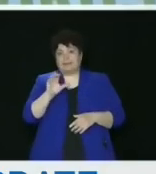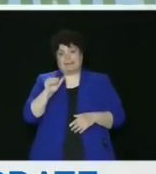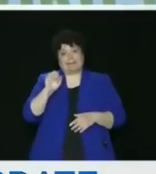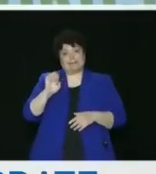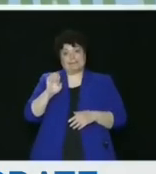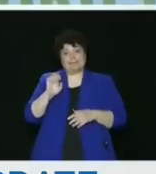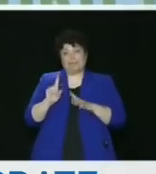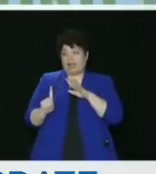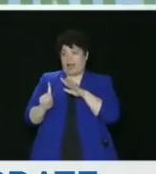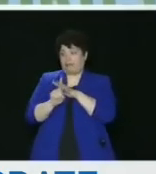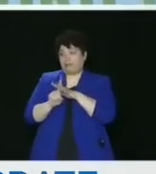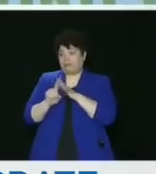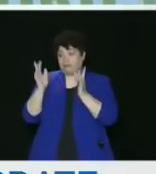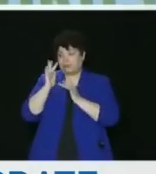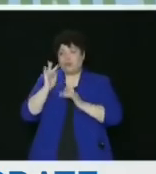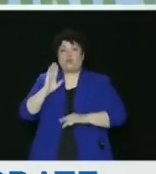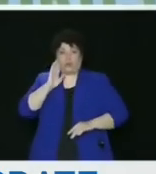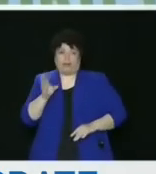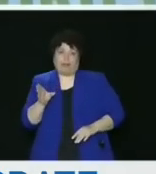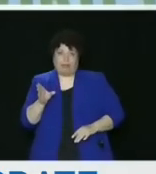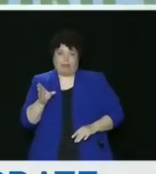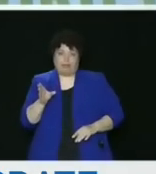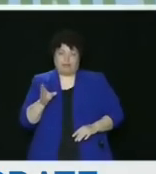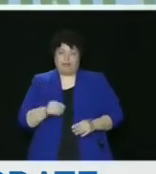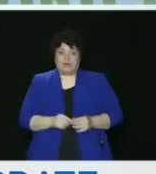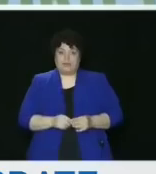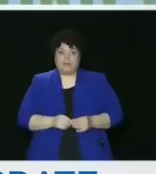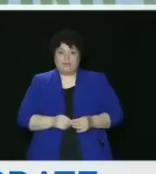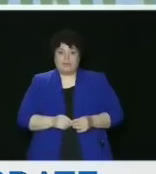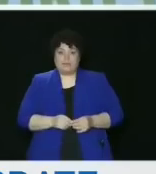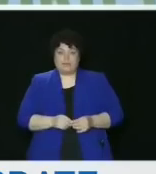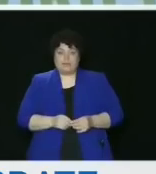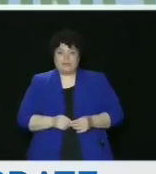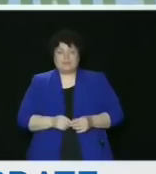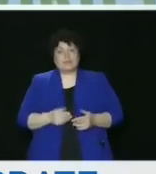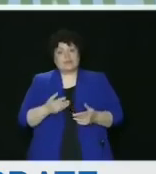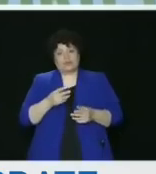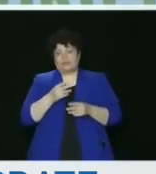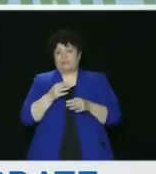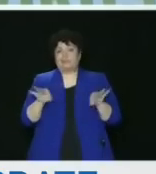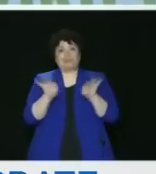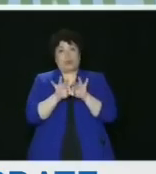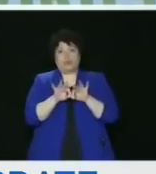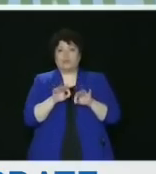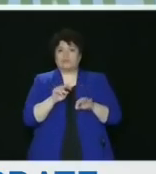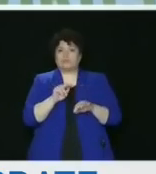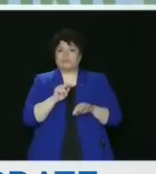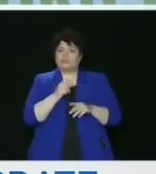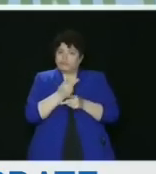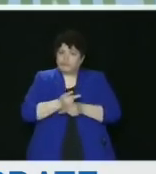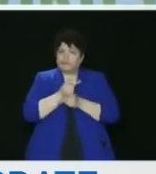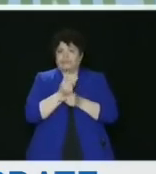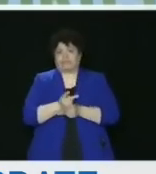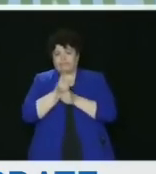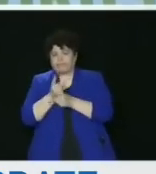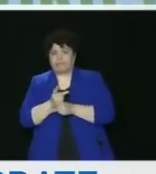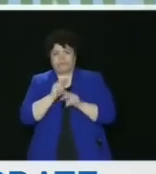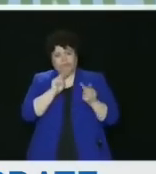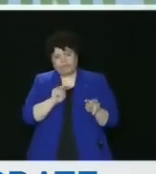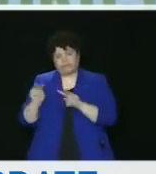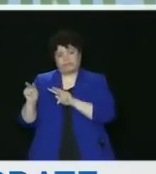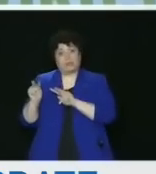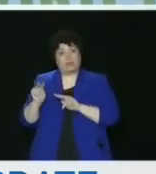certain. So we have to remain vigilant because there will be